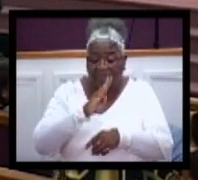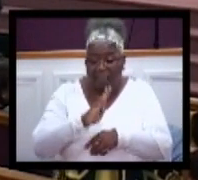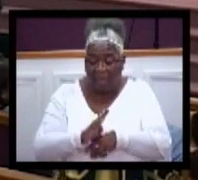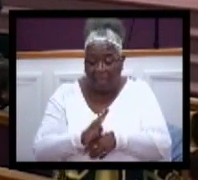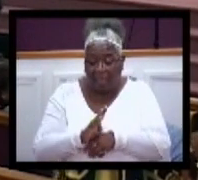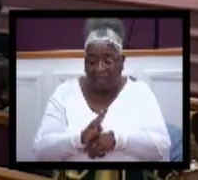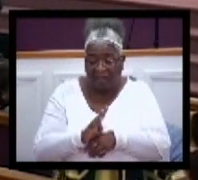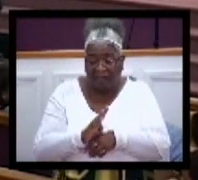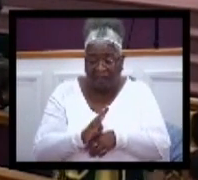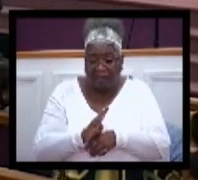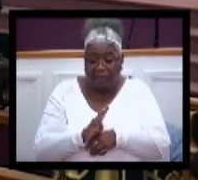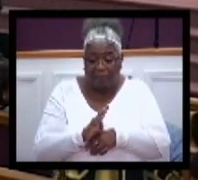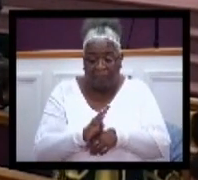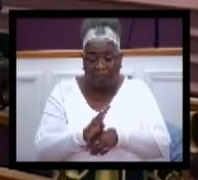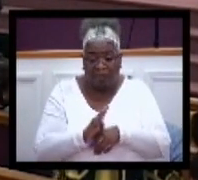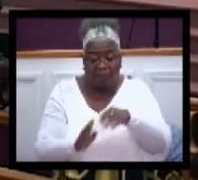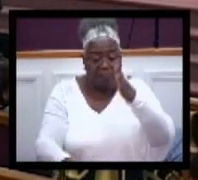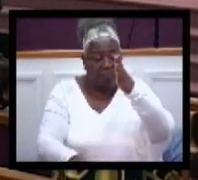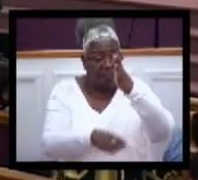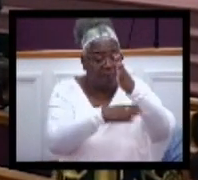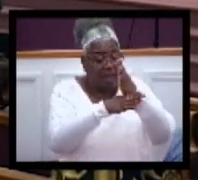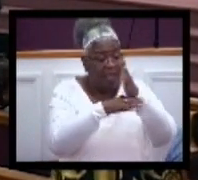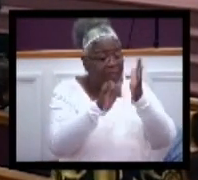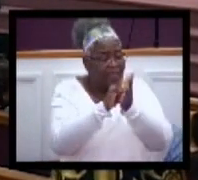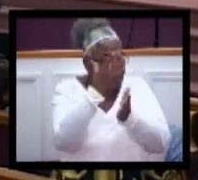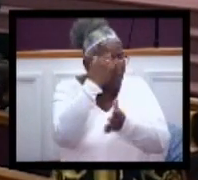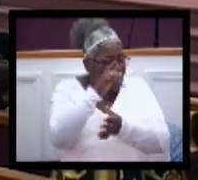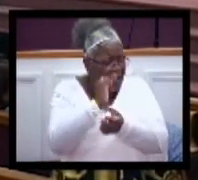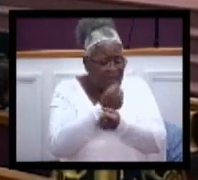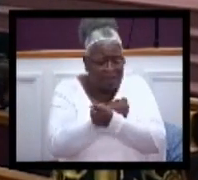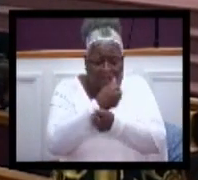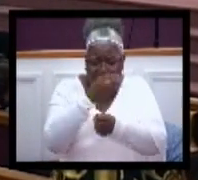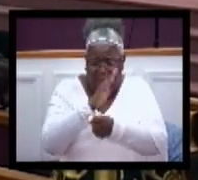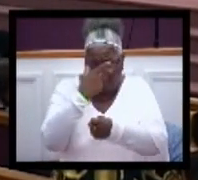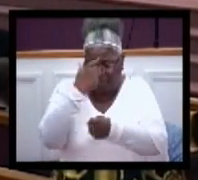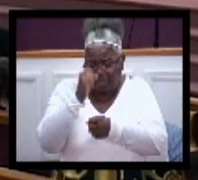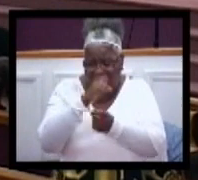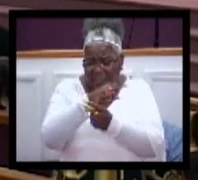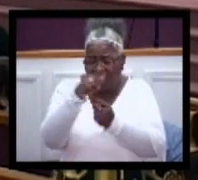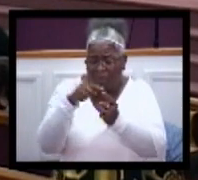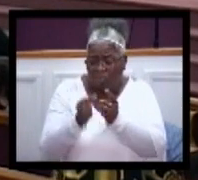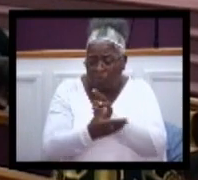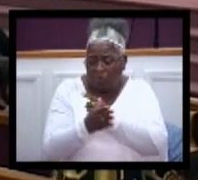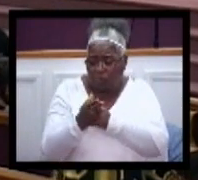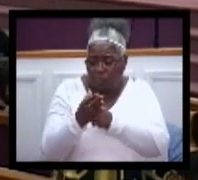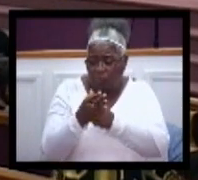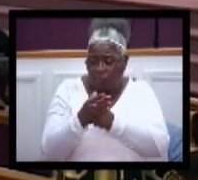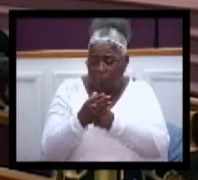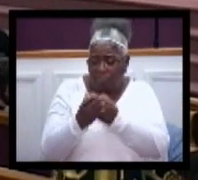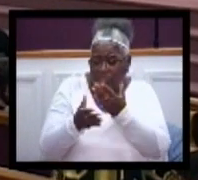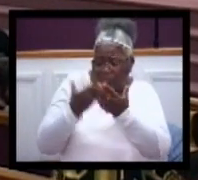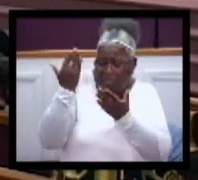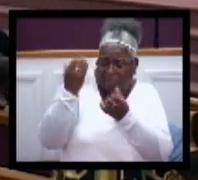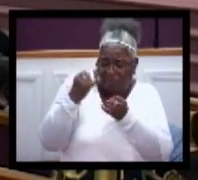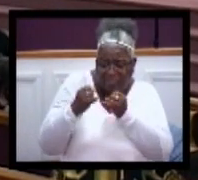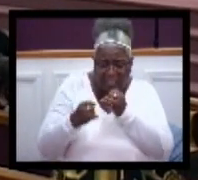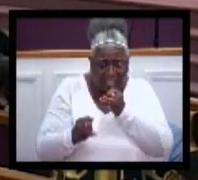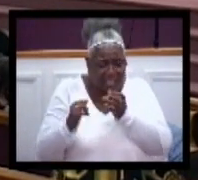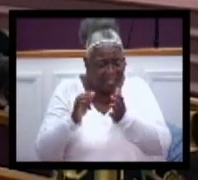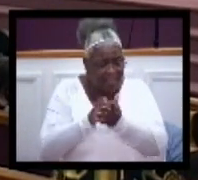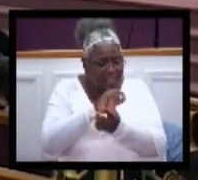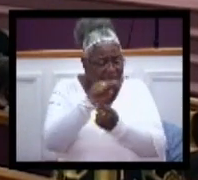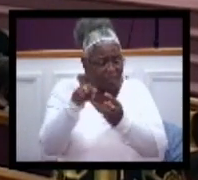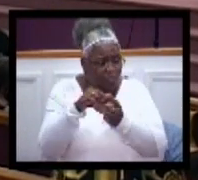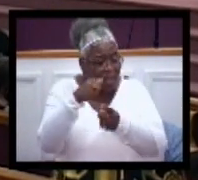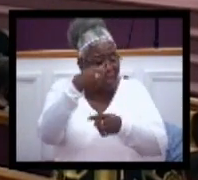stepped in. That's why I love God so much. Because when you reach your end, that's when the